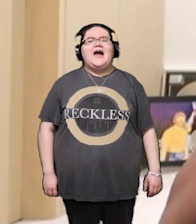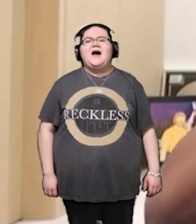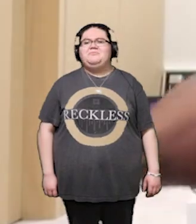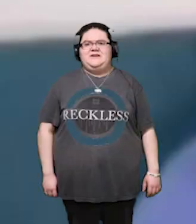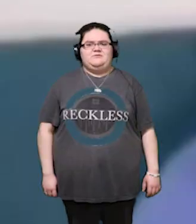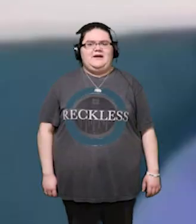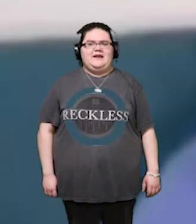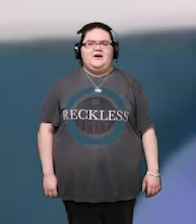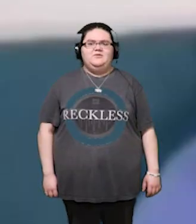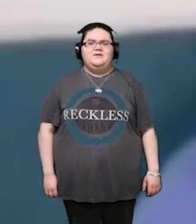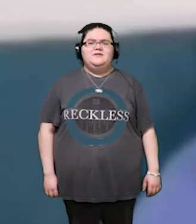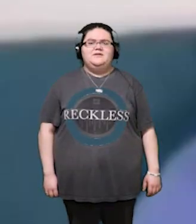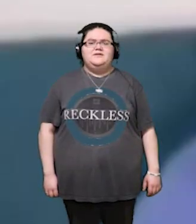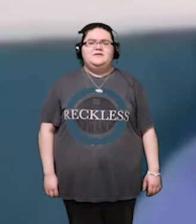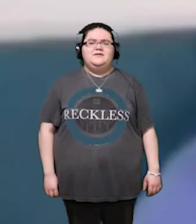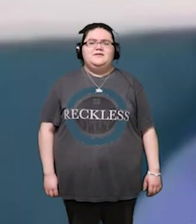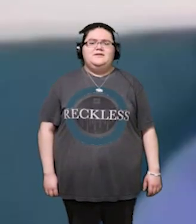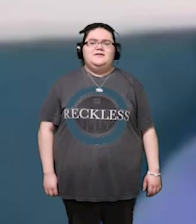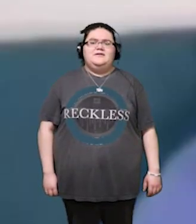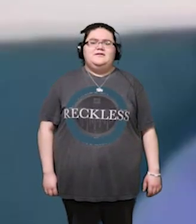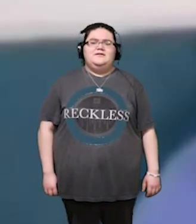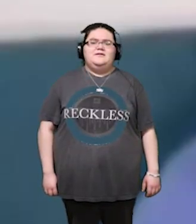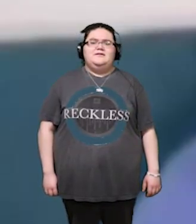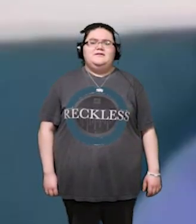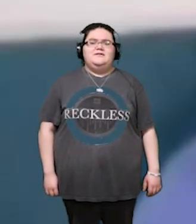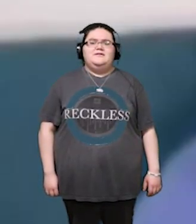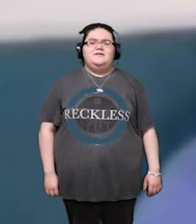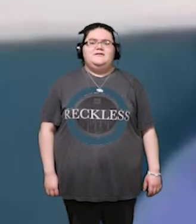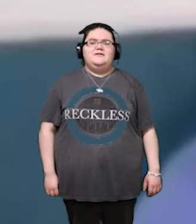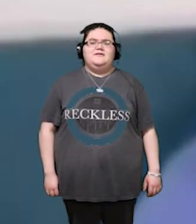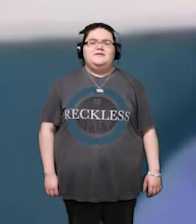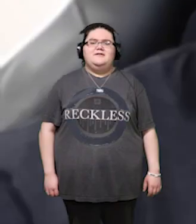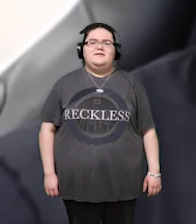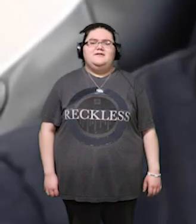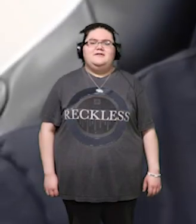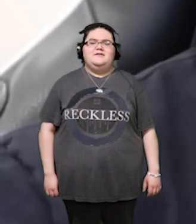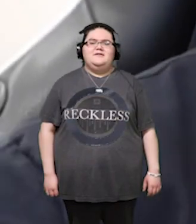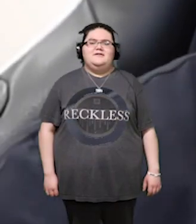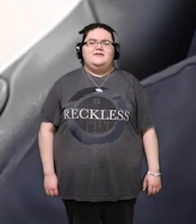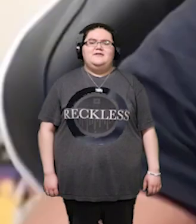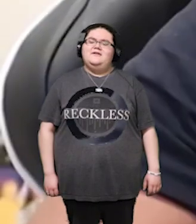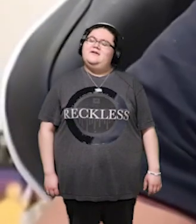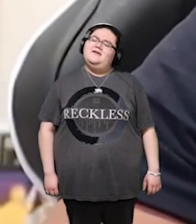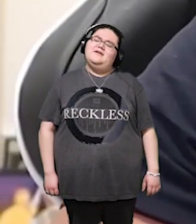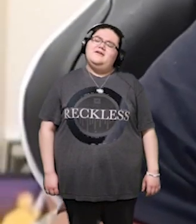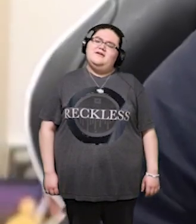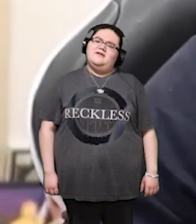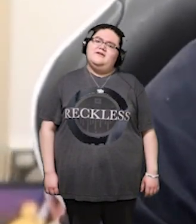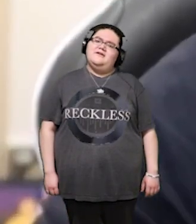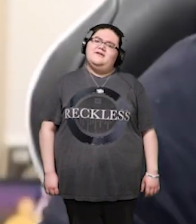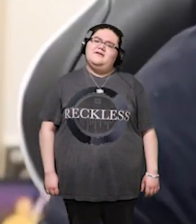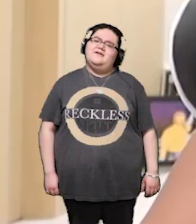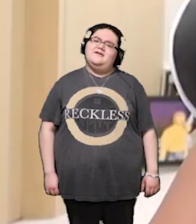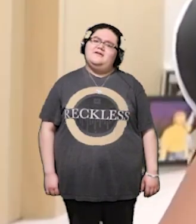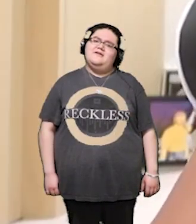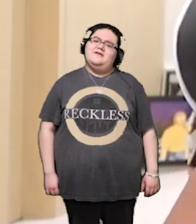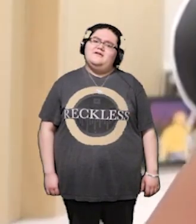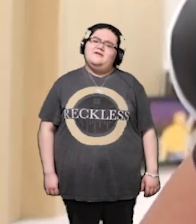What is happening hey, right yo, now? Yo, how is my man keeping a straight face? Yo!